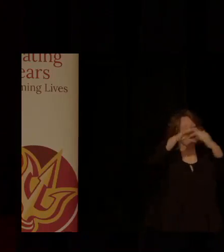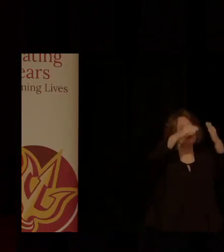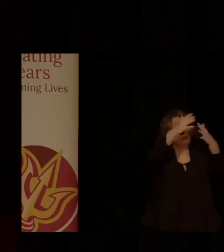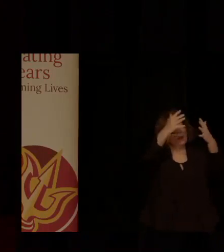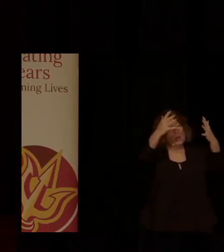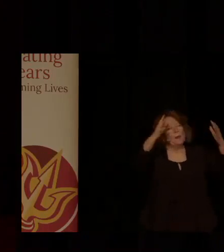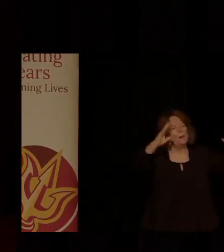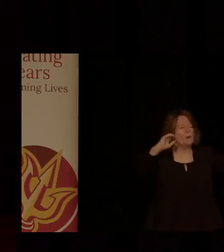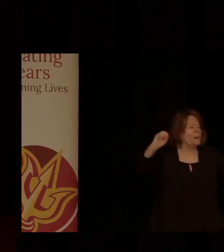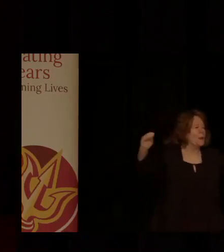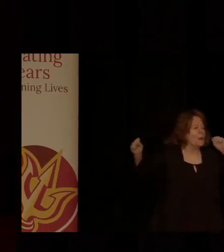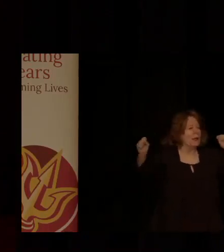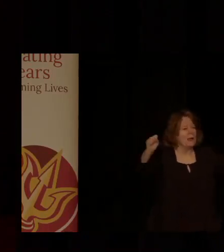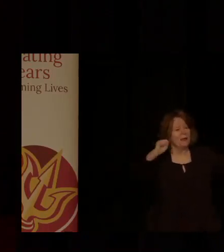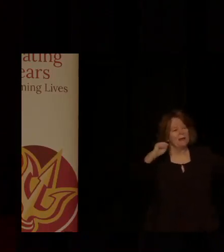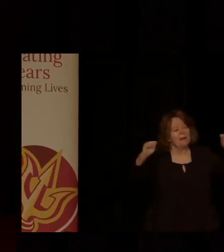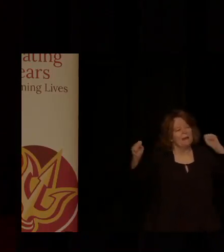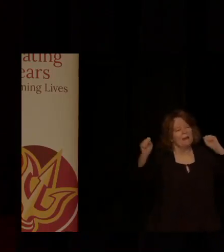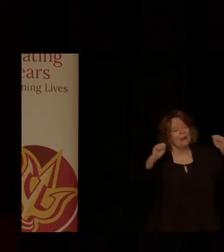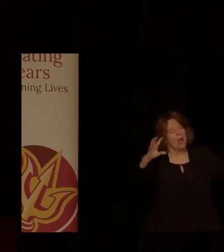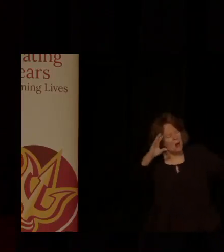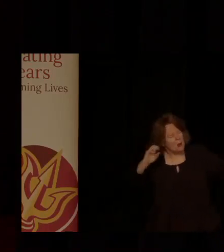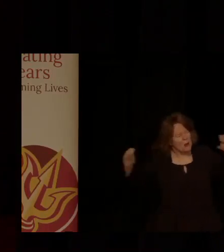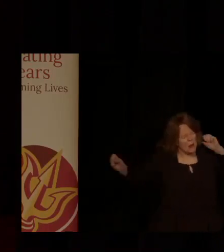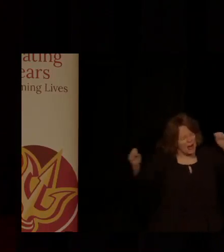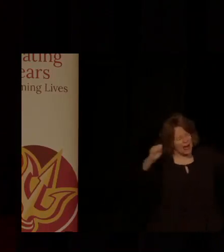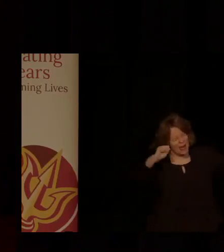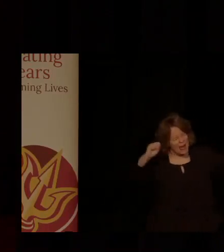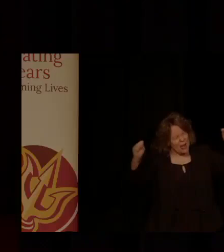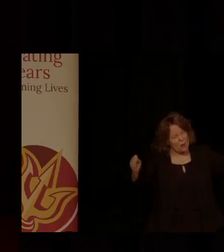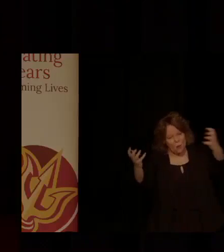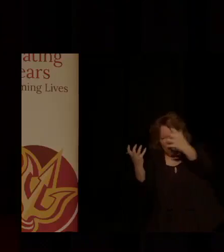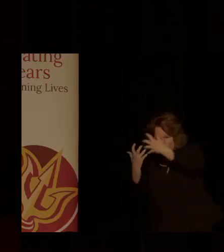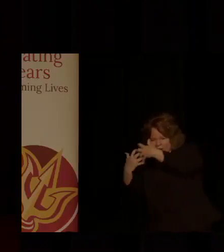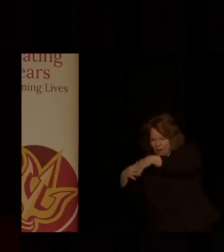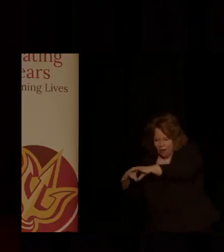heaven ring, ring with the